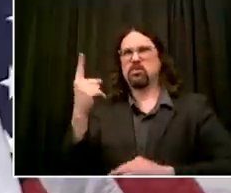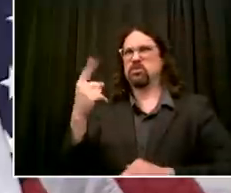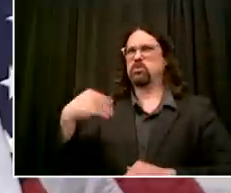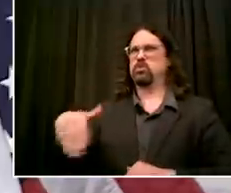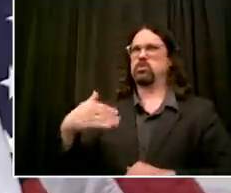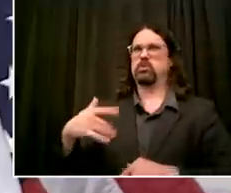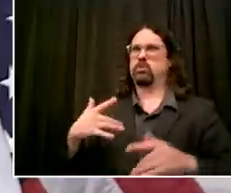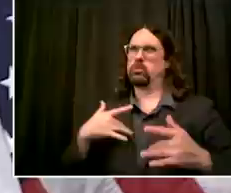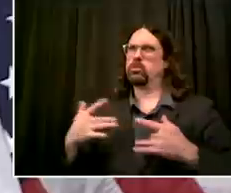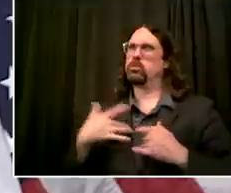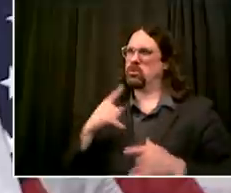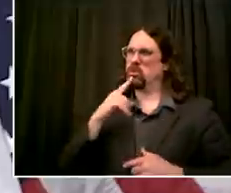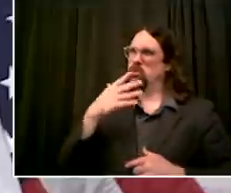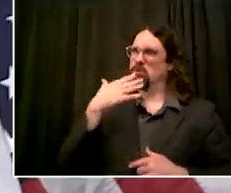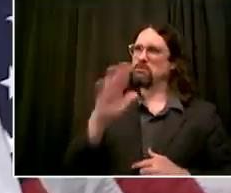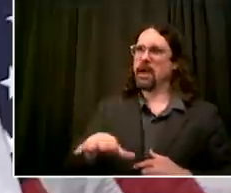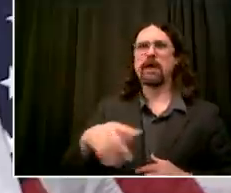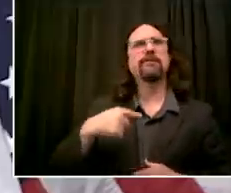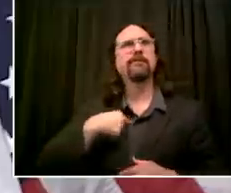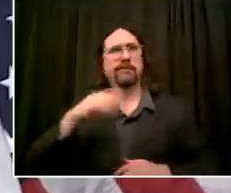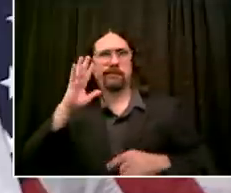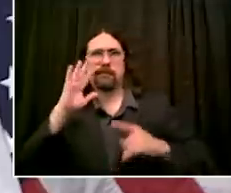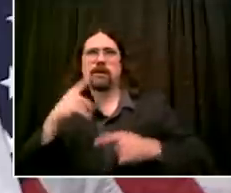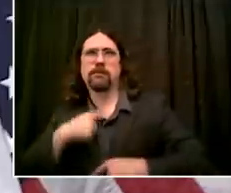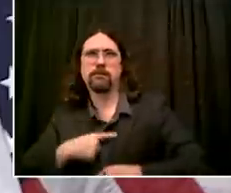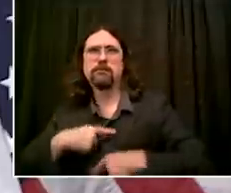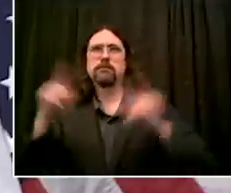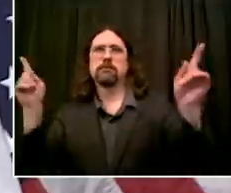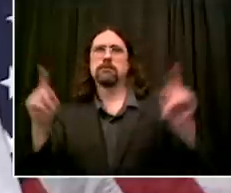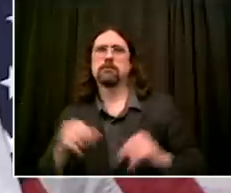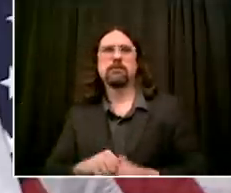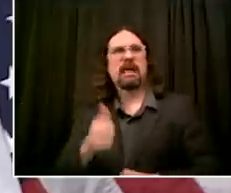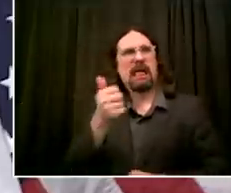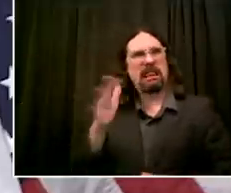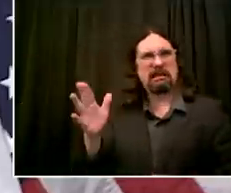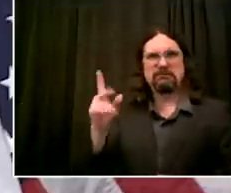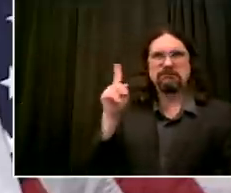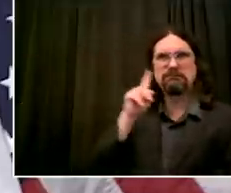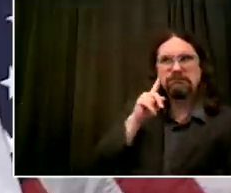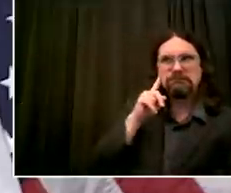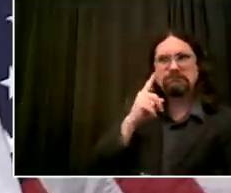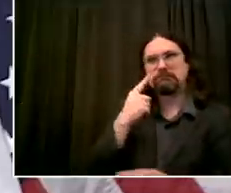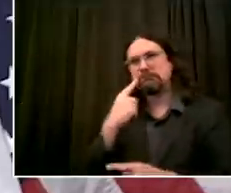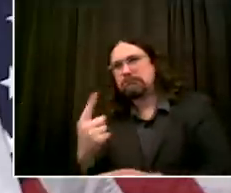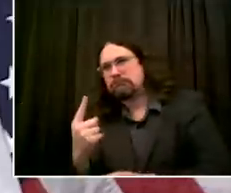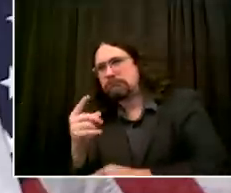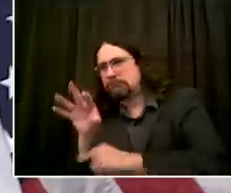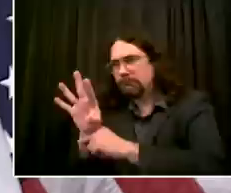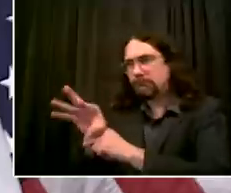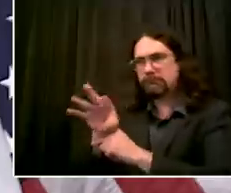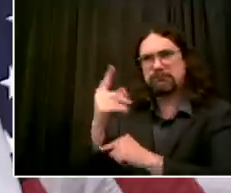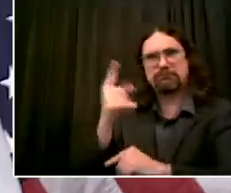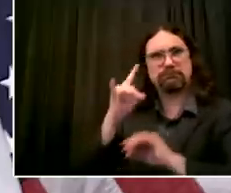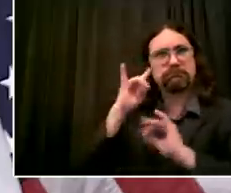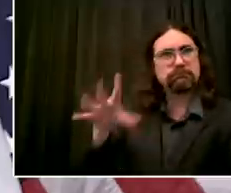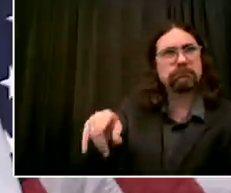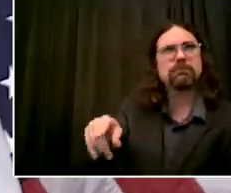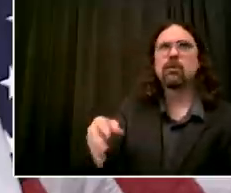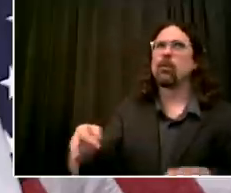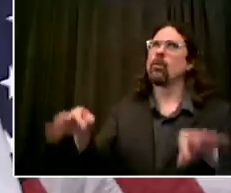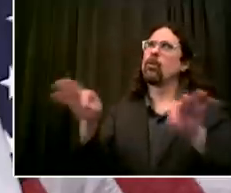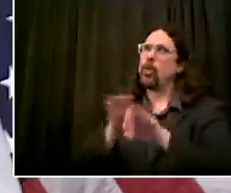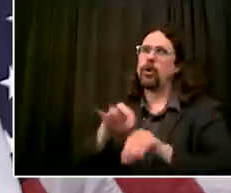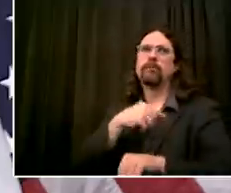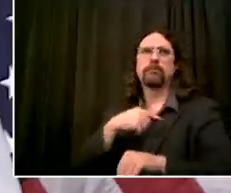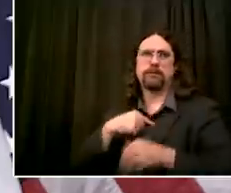Next, we have Rosa from the city. Hi, I have two questions. One first from my colleague Yoav, who has a